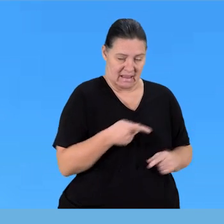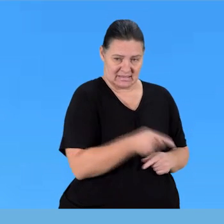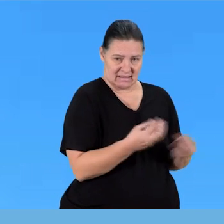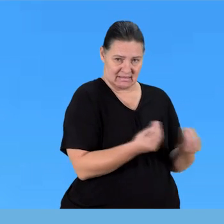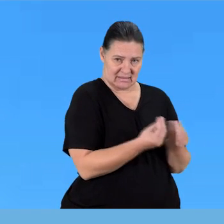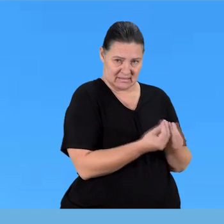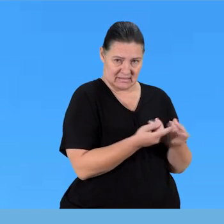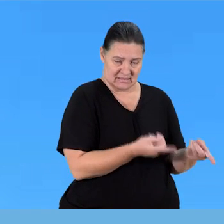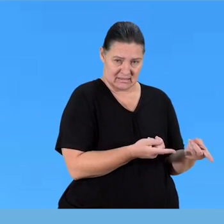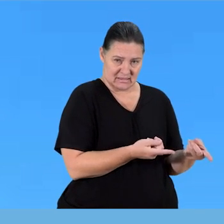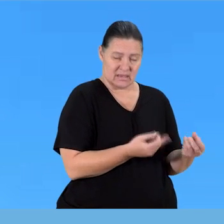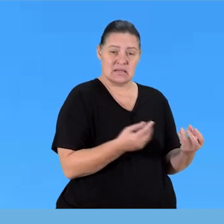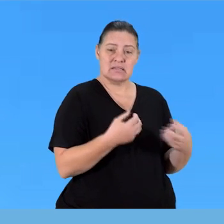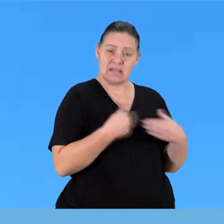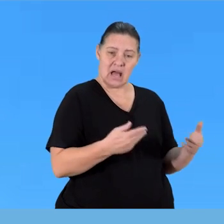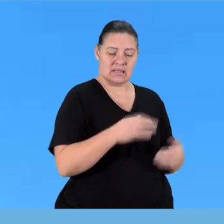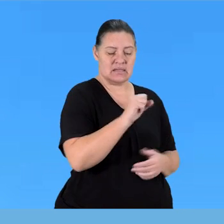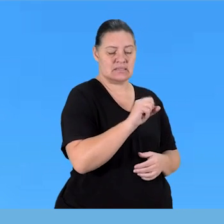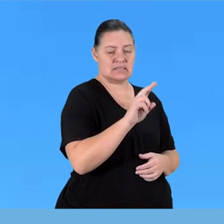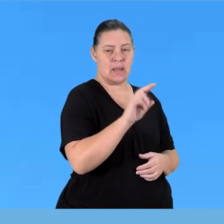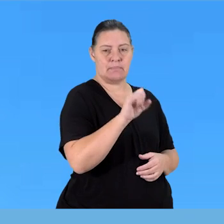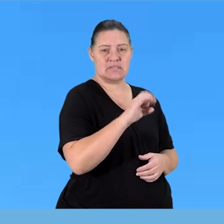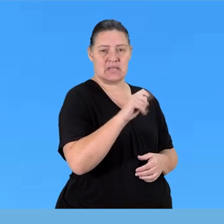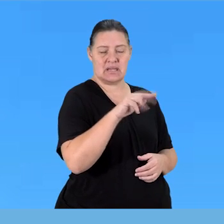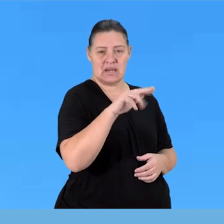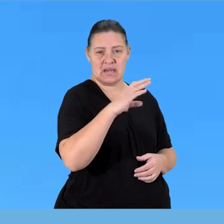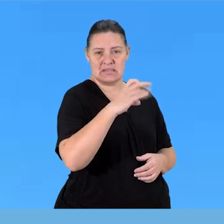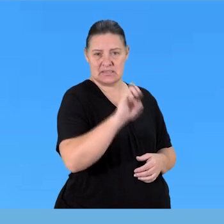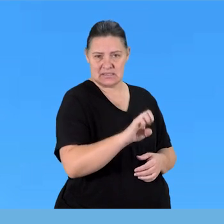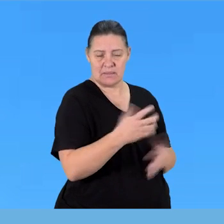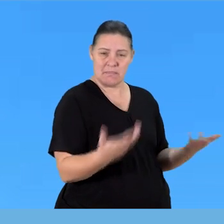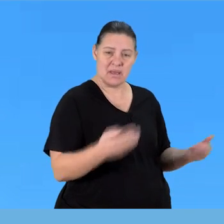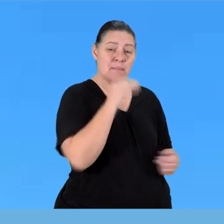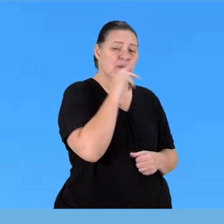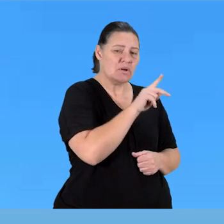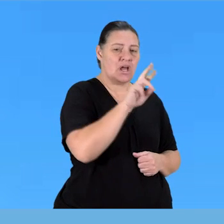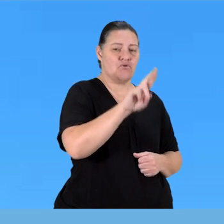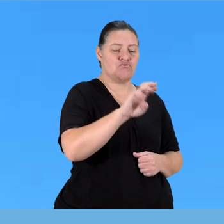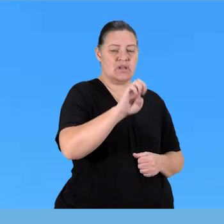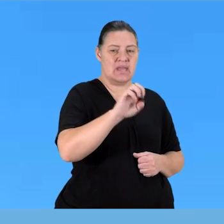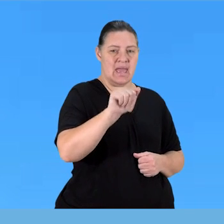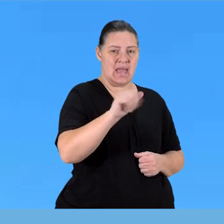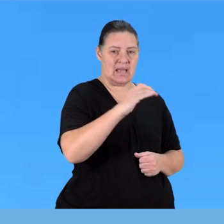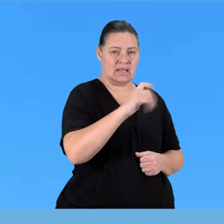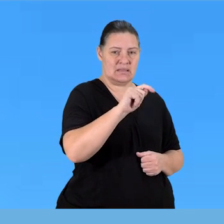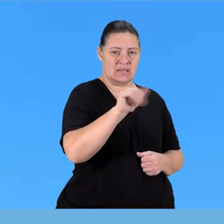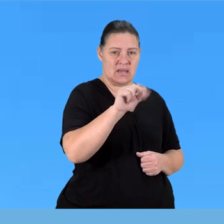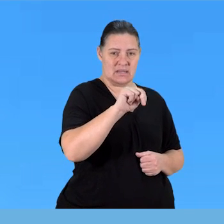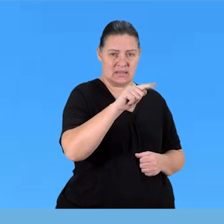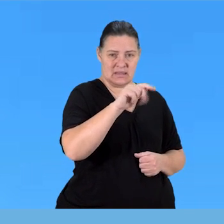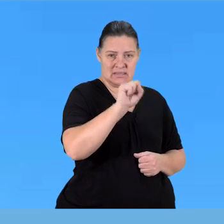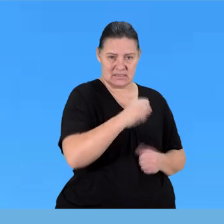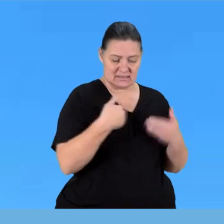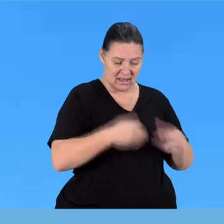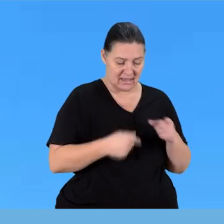starting substances. Remember that the starting substances, those are the reactants, the ones that participate in a chemical reaction. So it shows